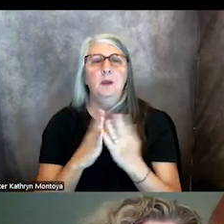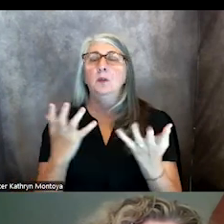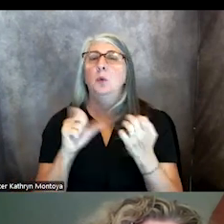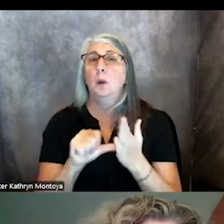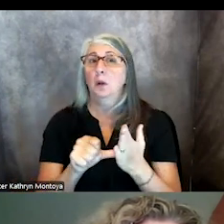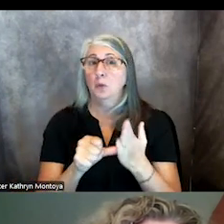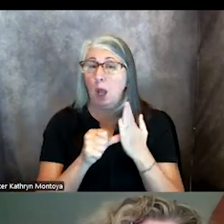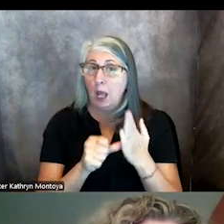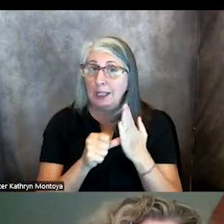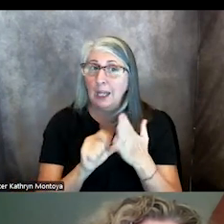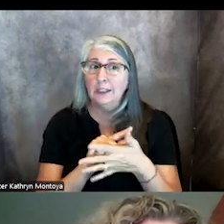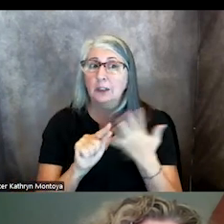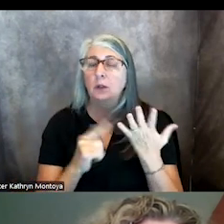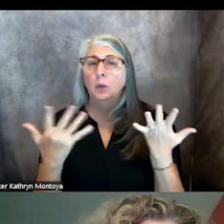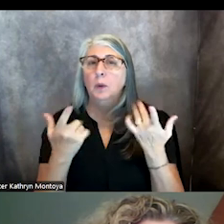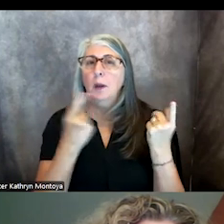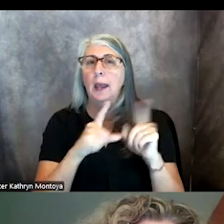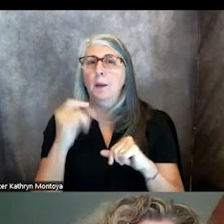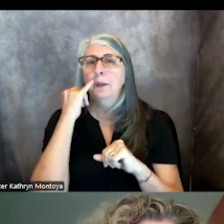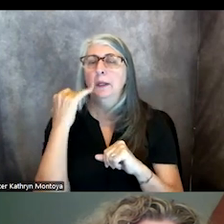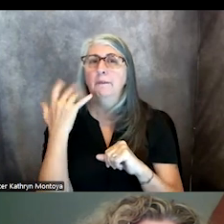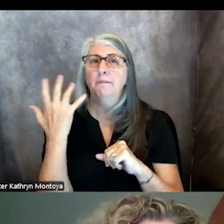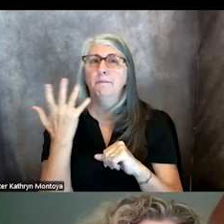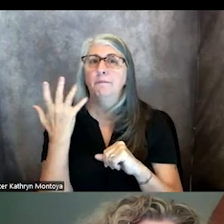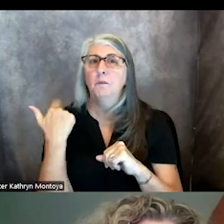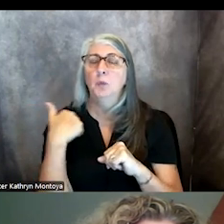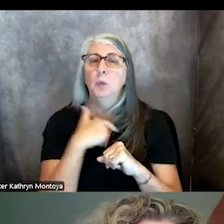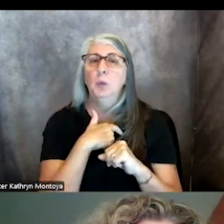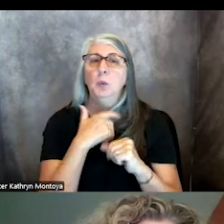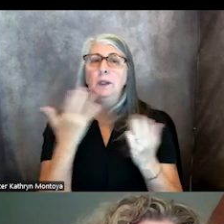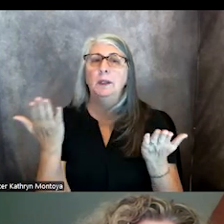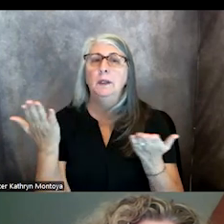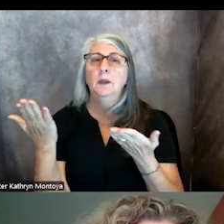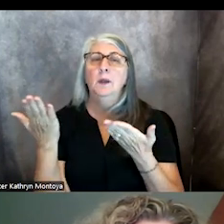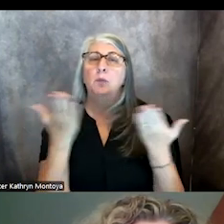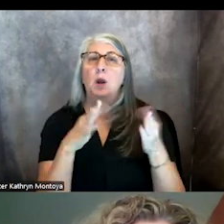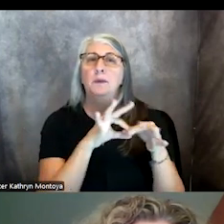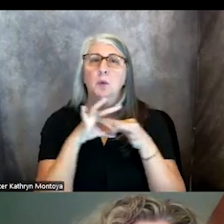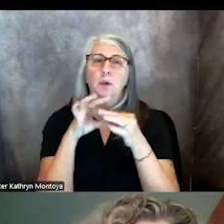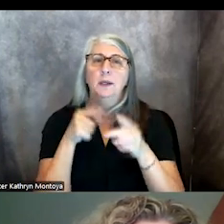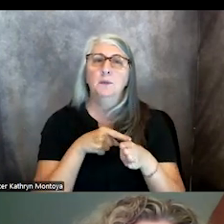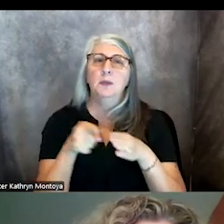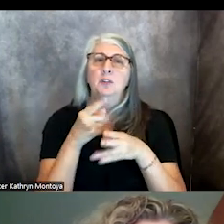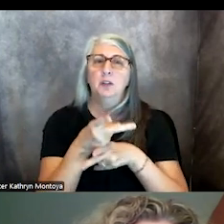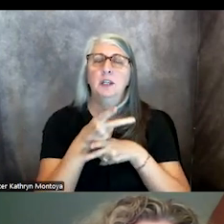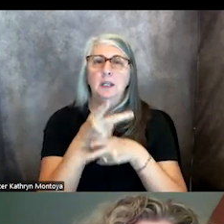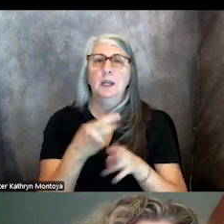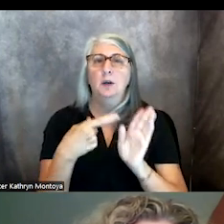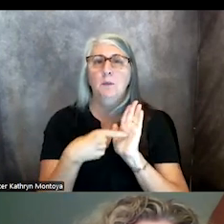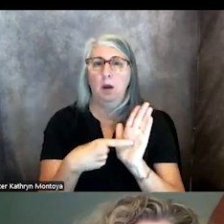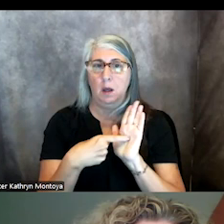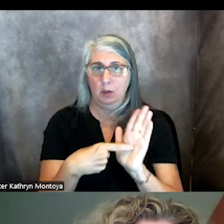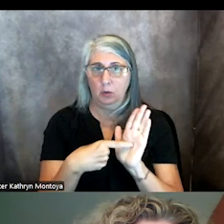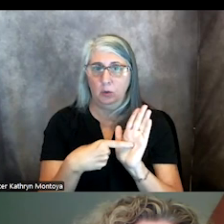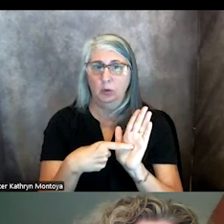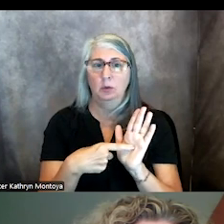highlight is what would happen if we brought the coordinated specialty care model for first episode psychosis to scale. What if it